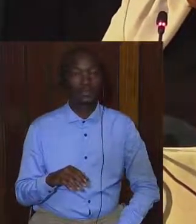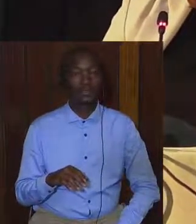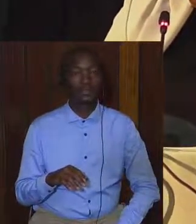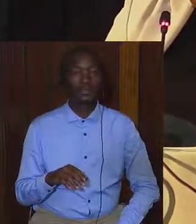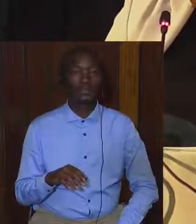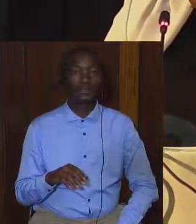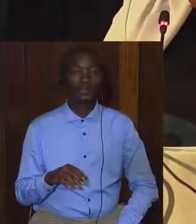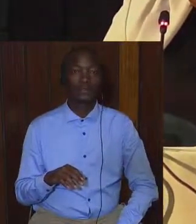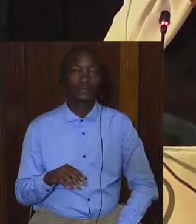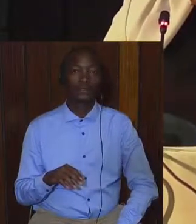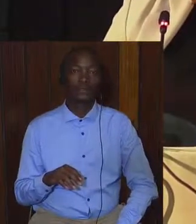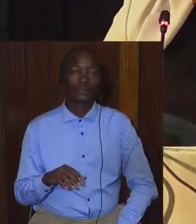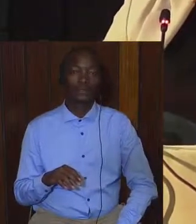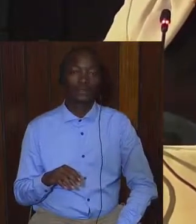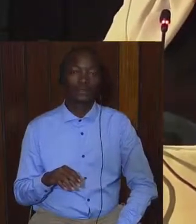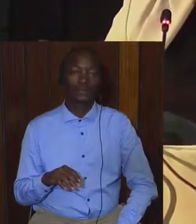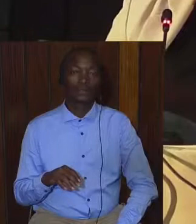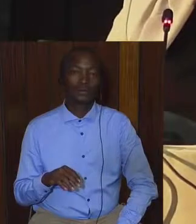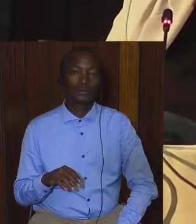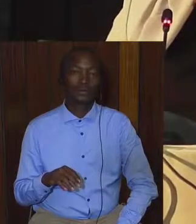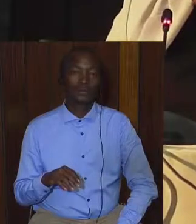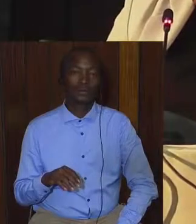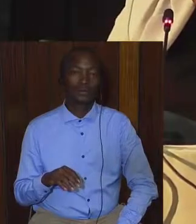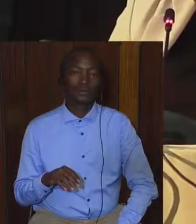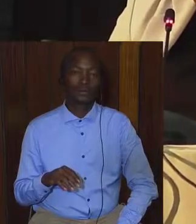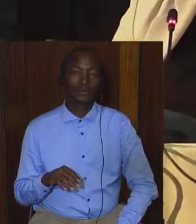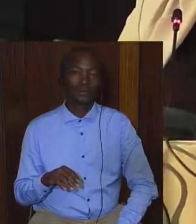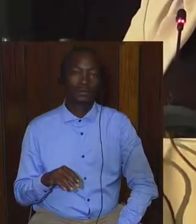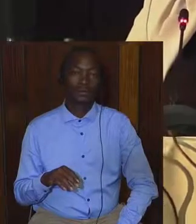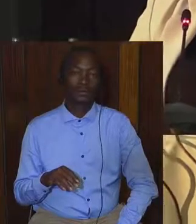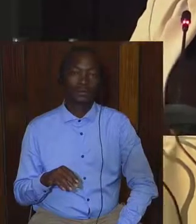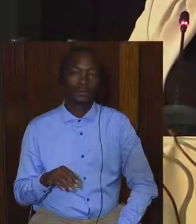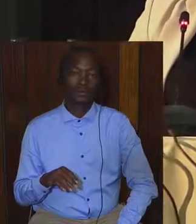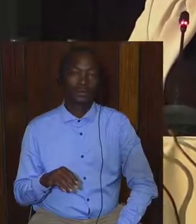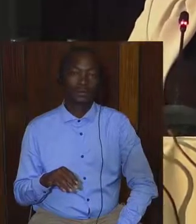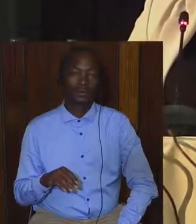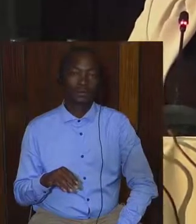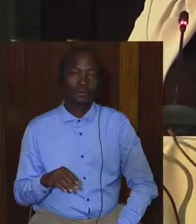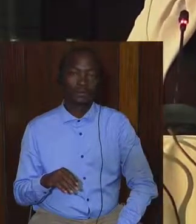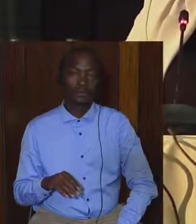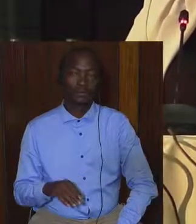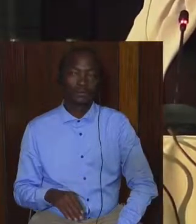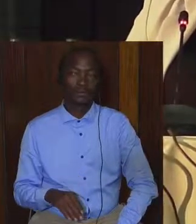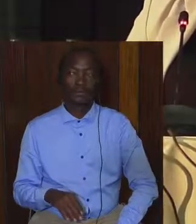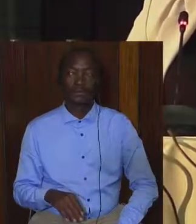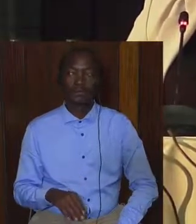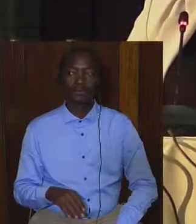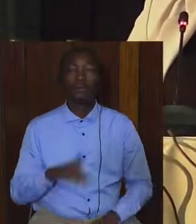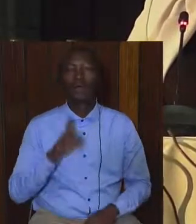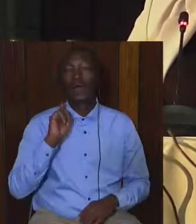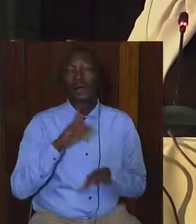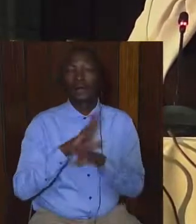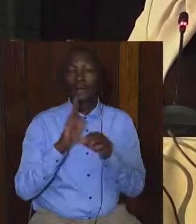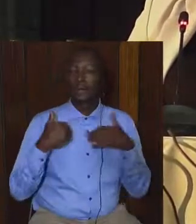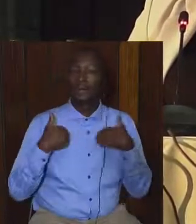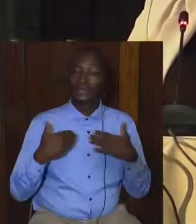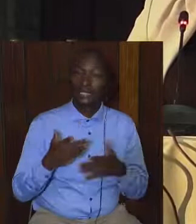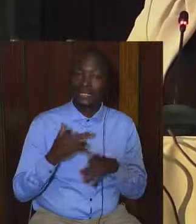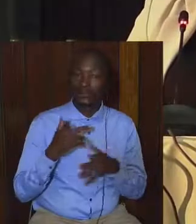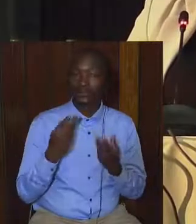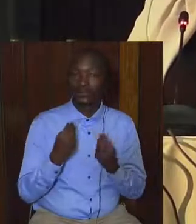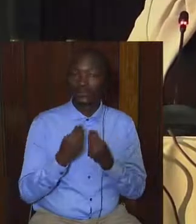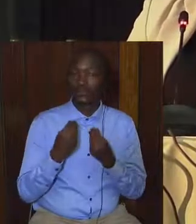go into details regarding where the adjustments occurred. I must start with